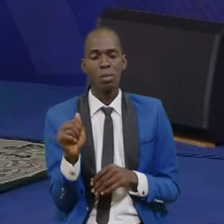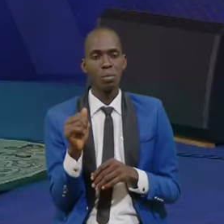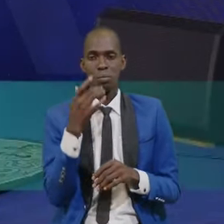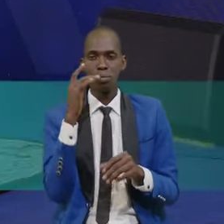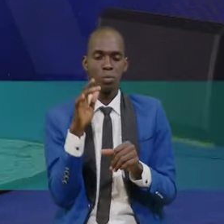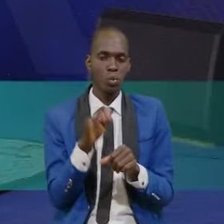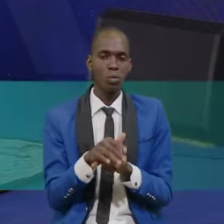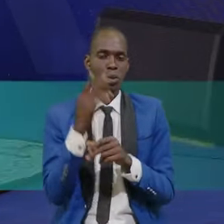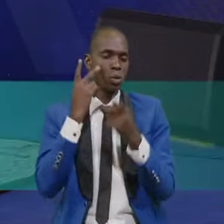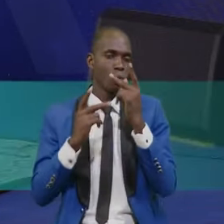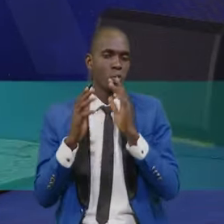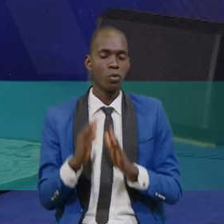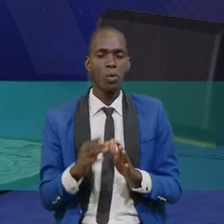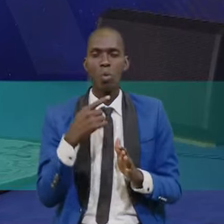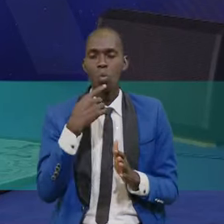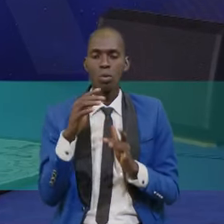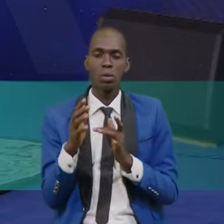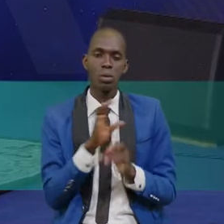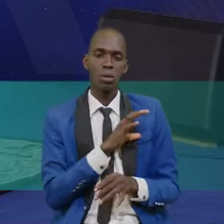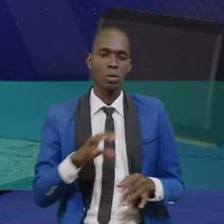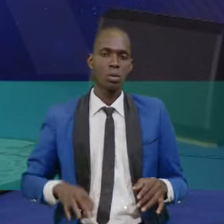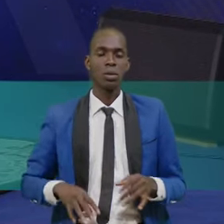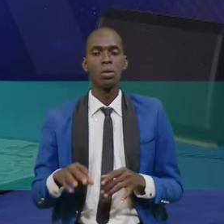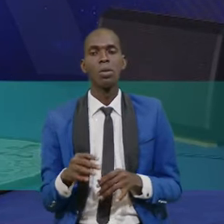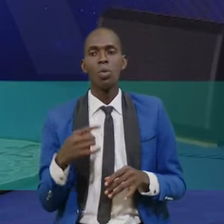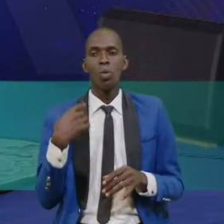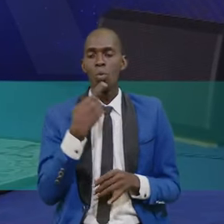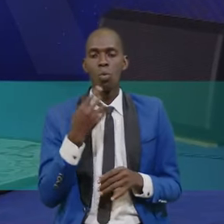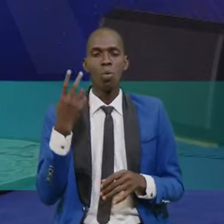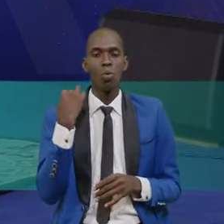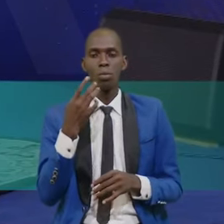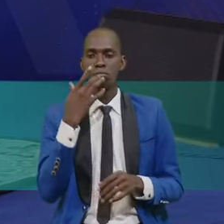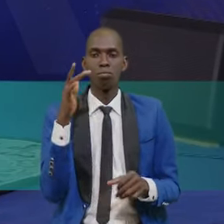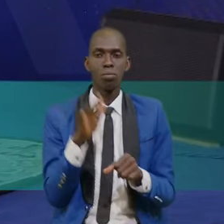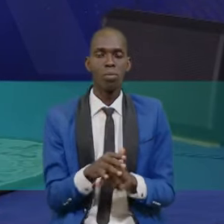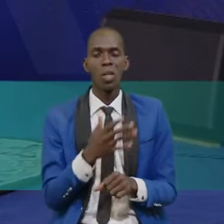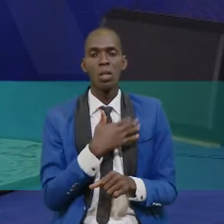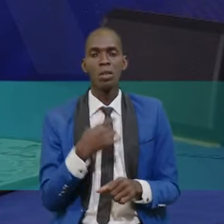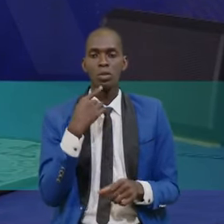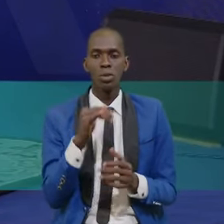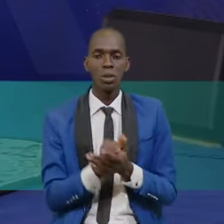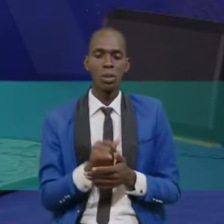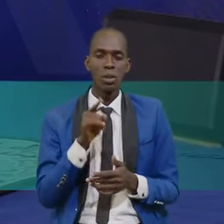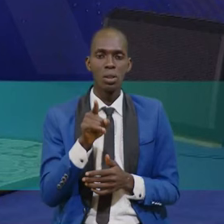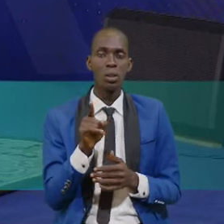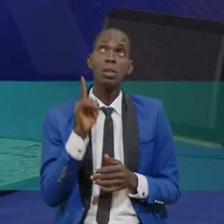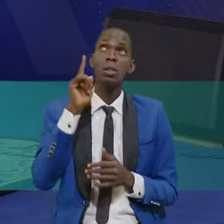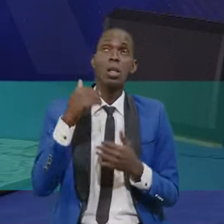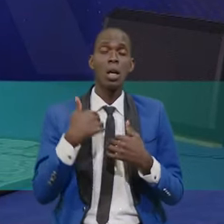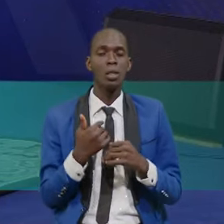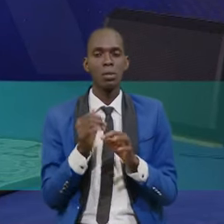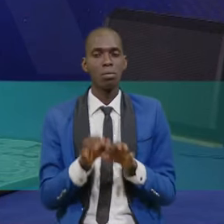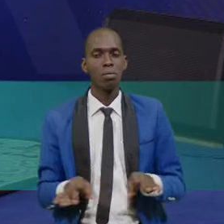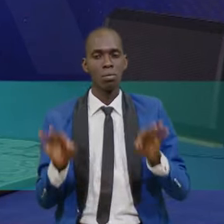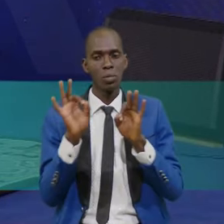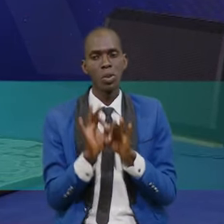He was promised, and then we're told he has the essential message and the essential mandate. We'll